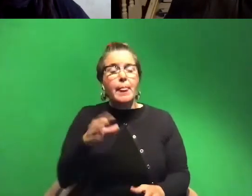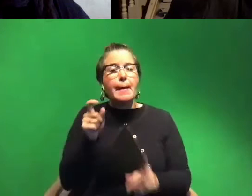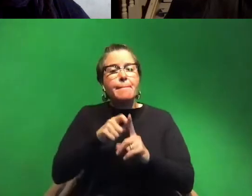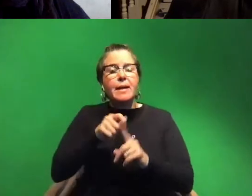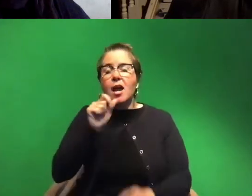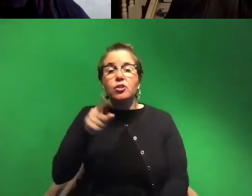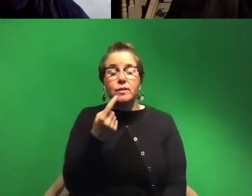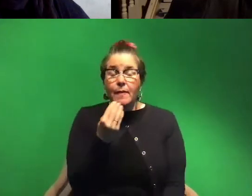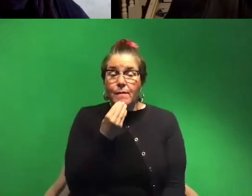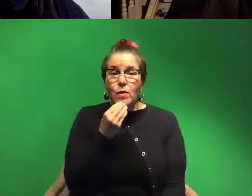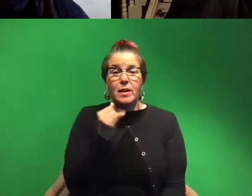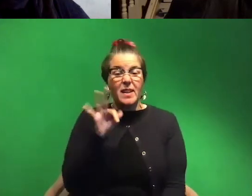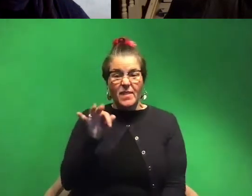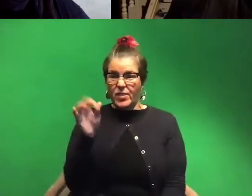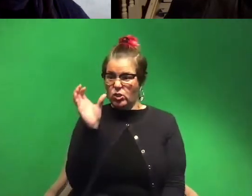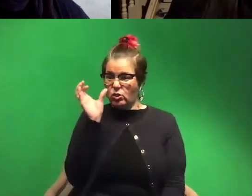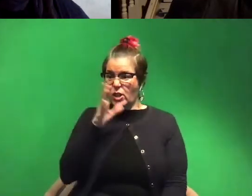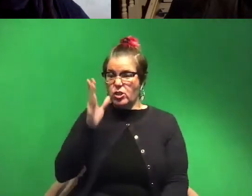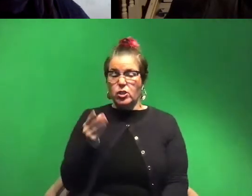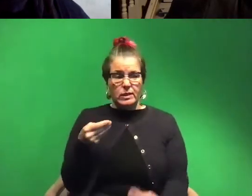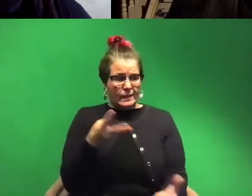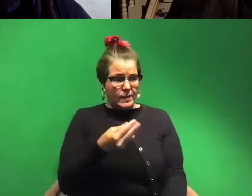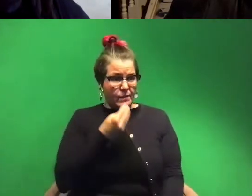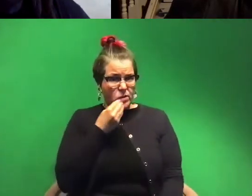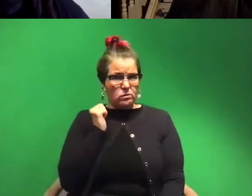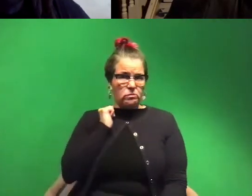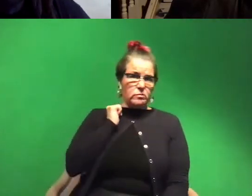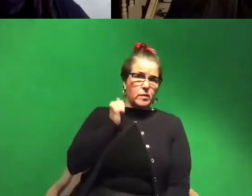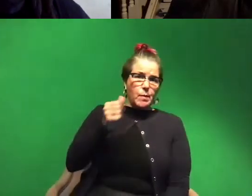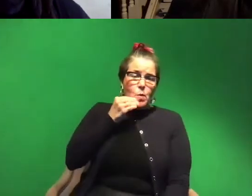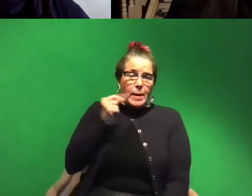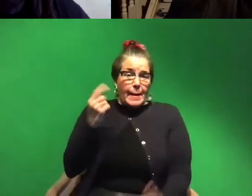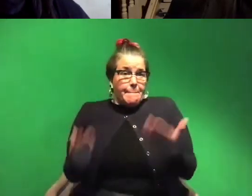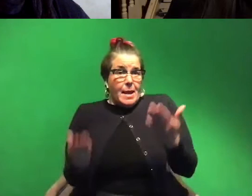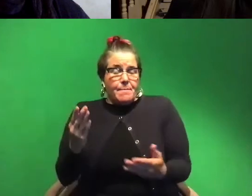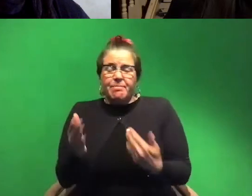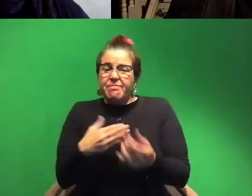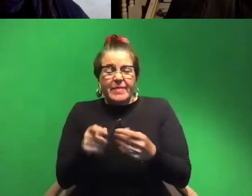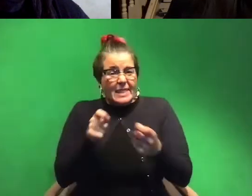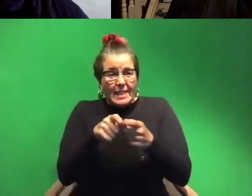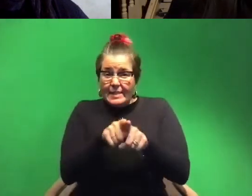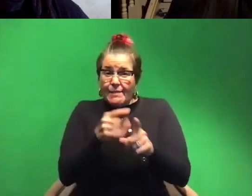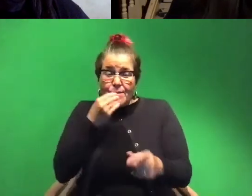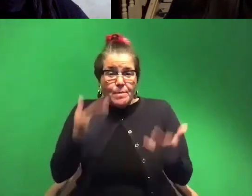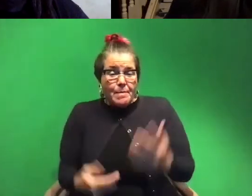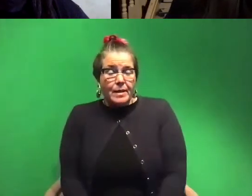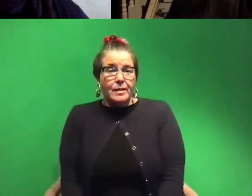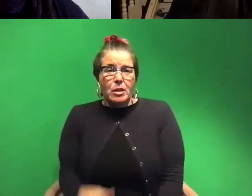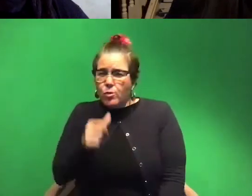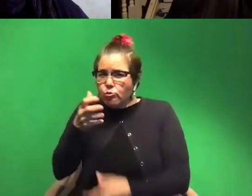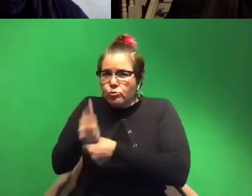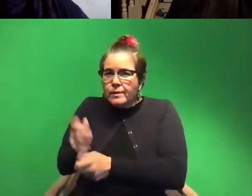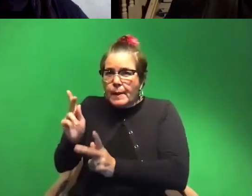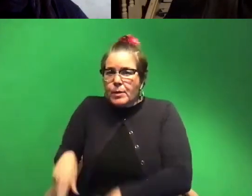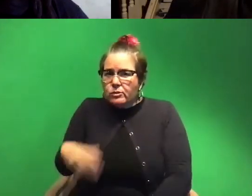that. If someone they don't know gives them food, they may not eat it, even if it's the exact same food they've always gotten, just because they don't trust them and they don't